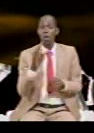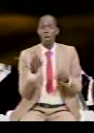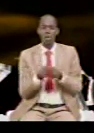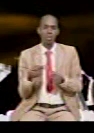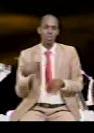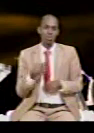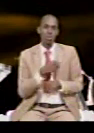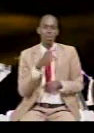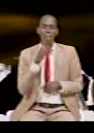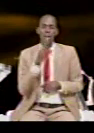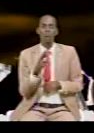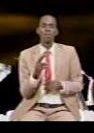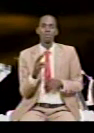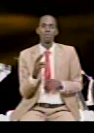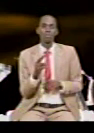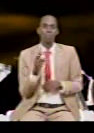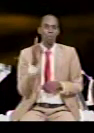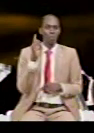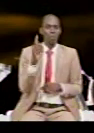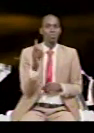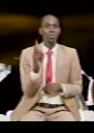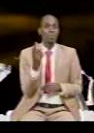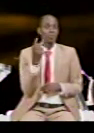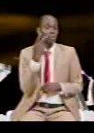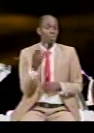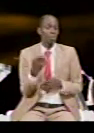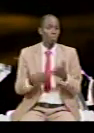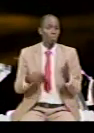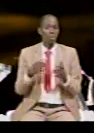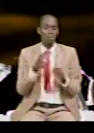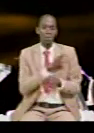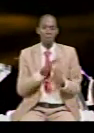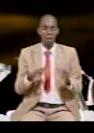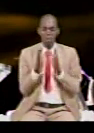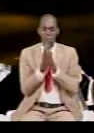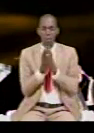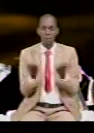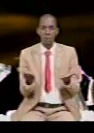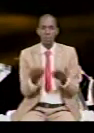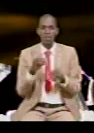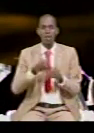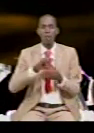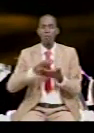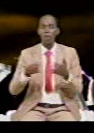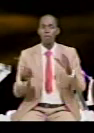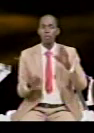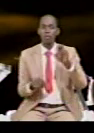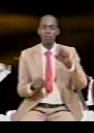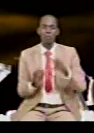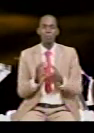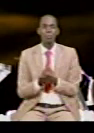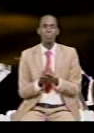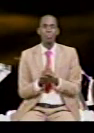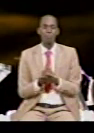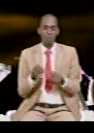thine own name. Can you see the prayer of Jesus Christ? Verse 12, while I